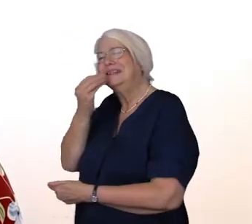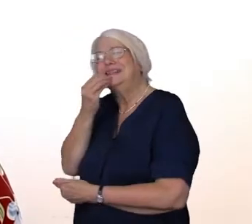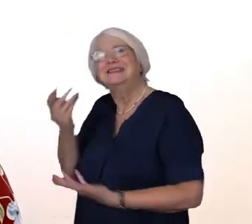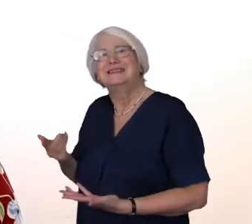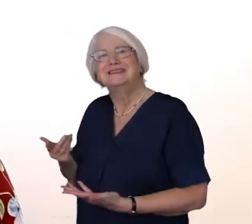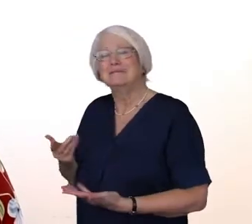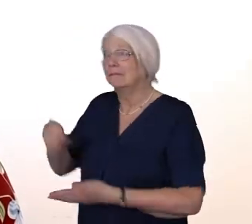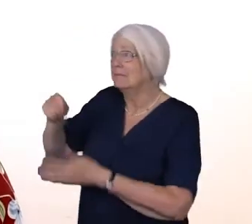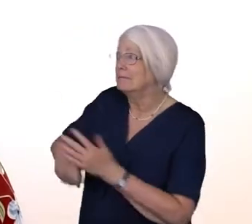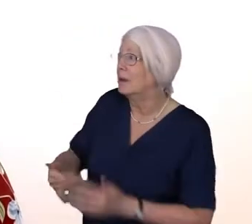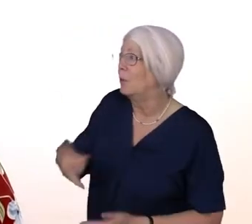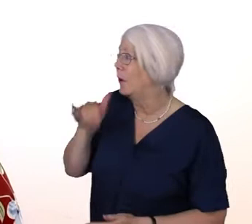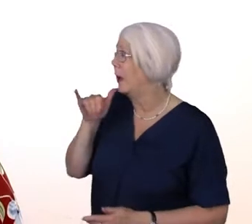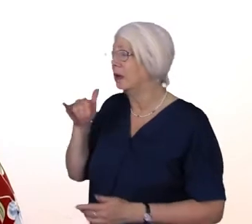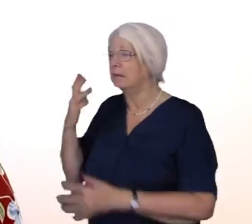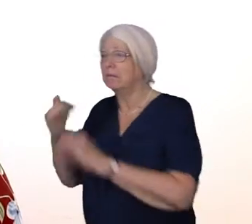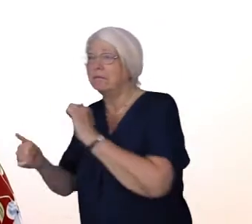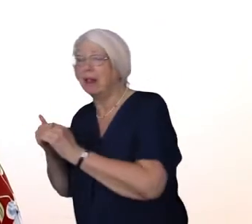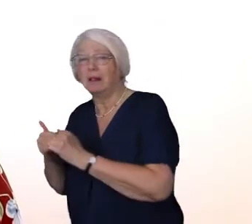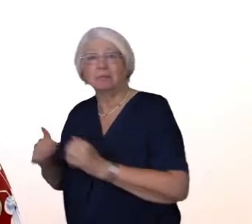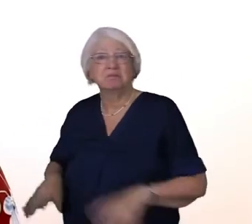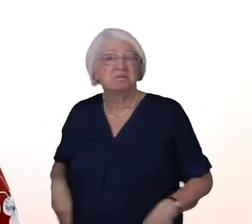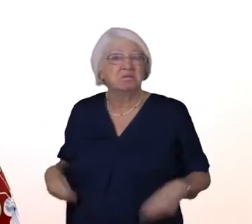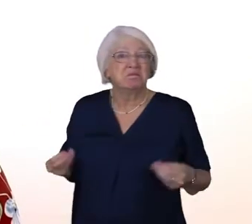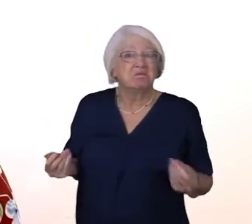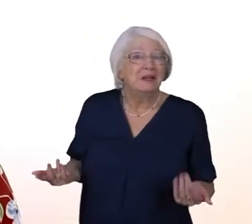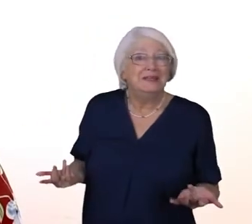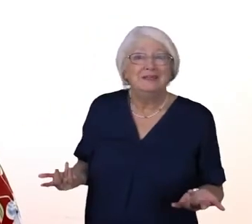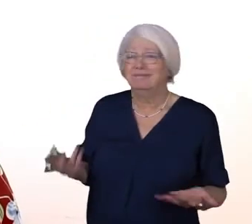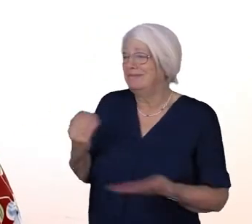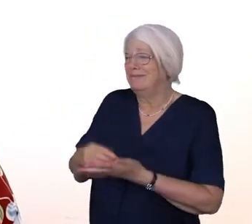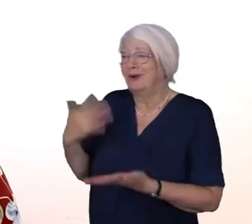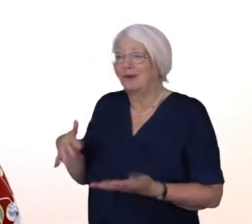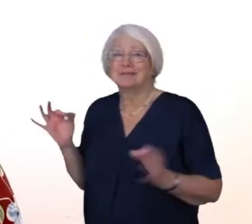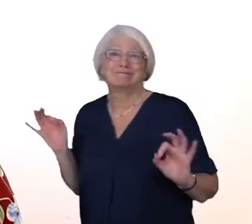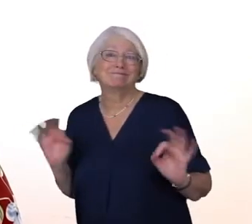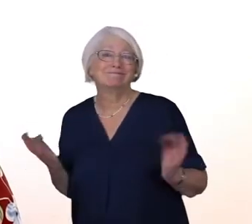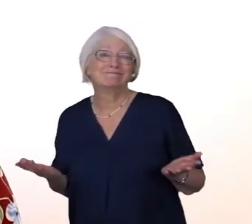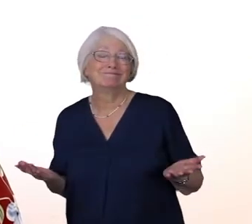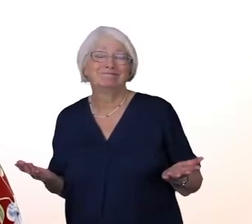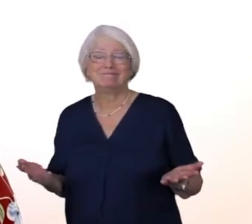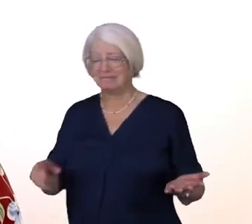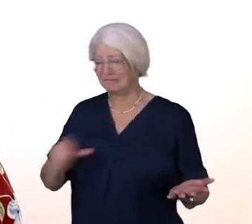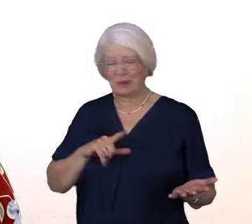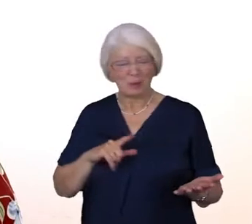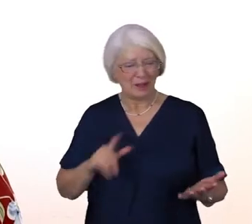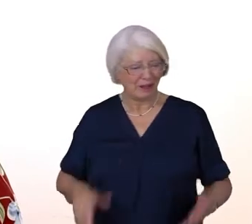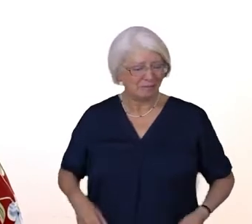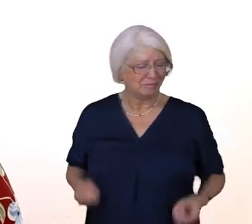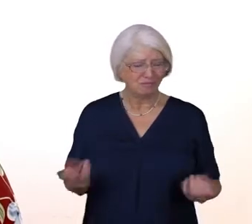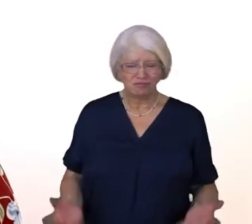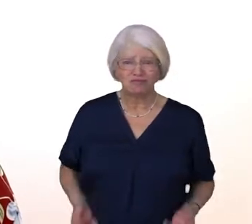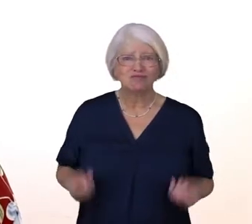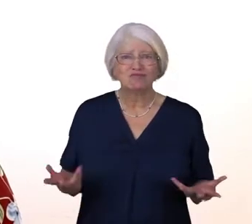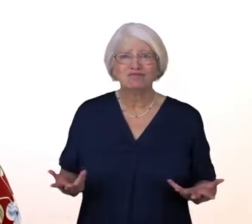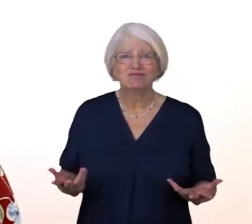eat. Come buy wine and milk with no money and with no cost. Why spend